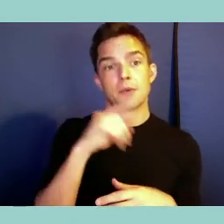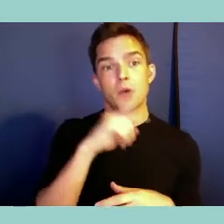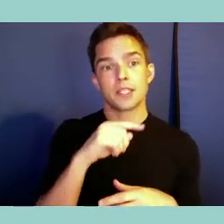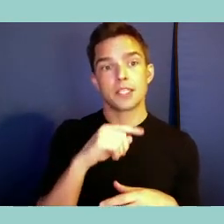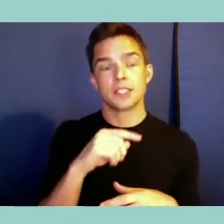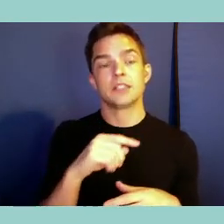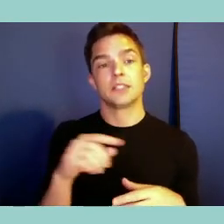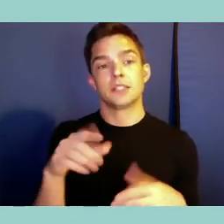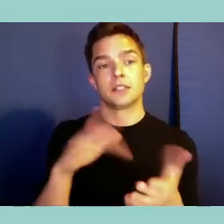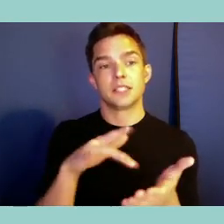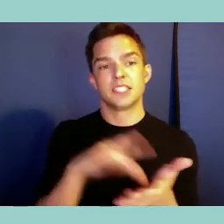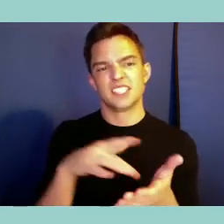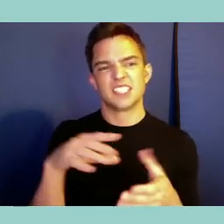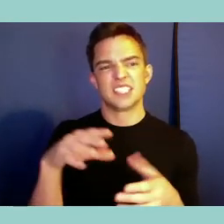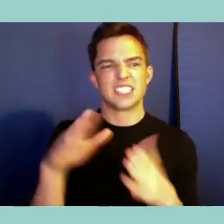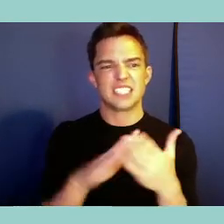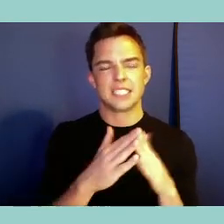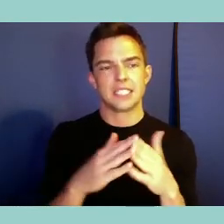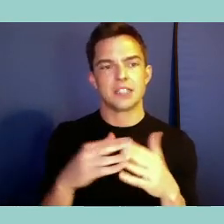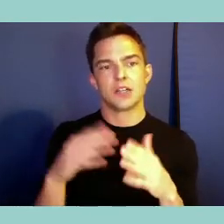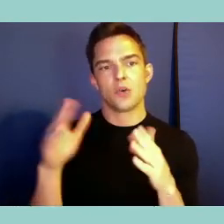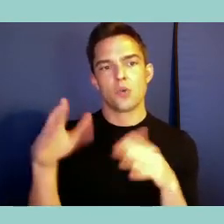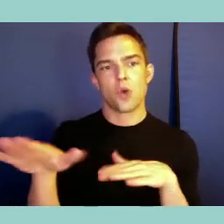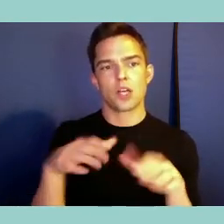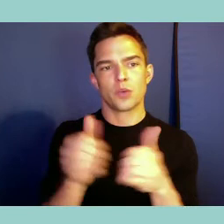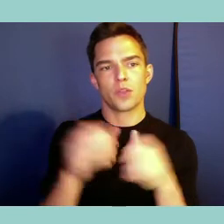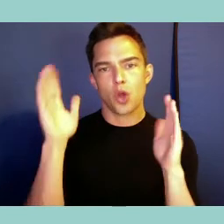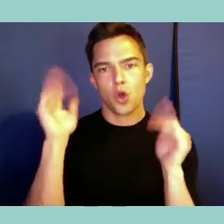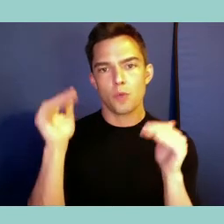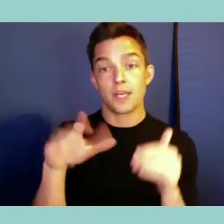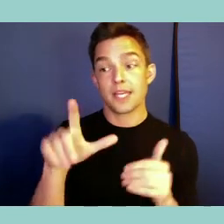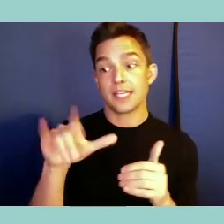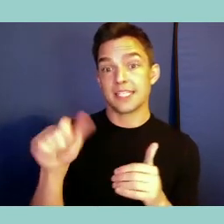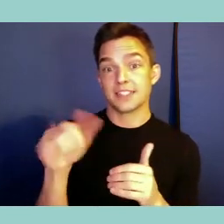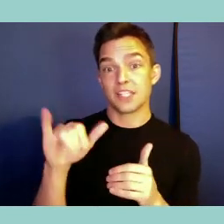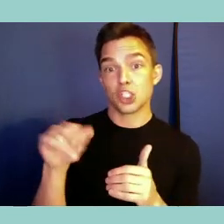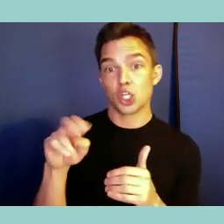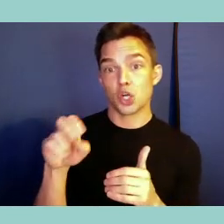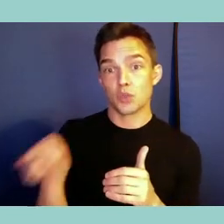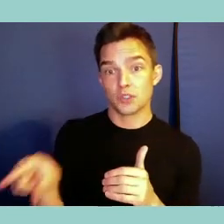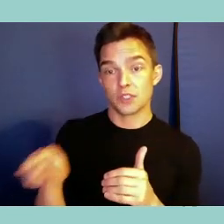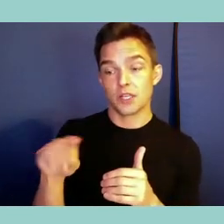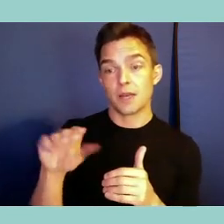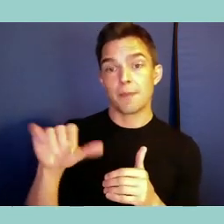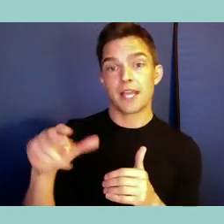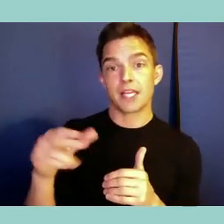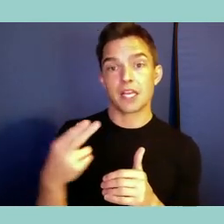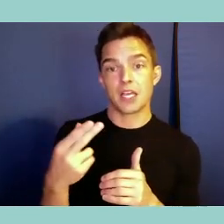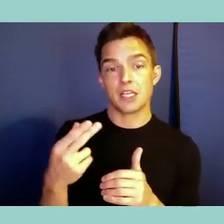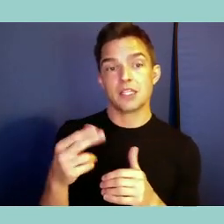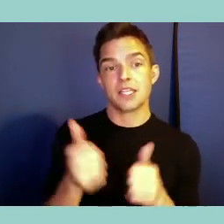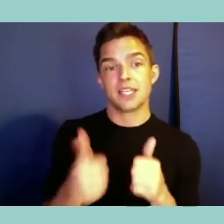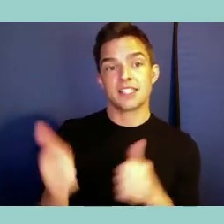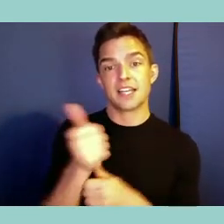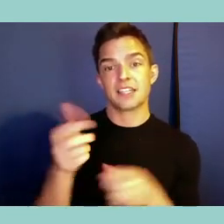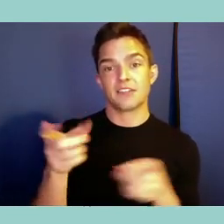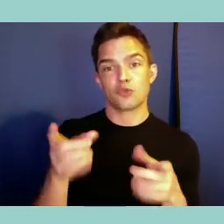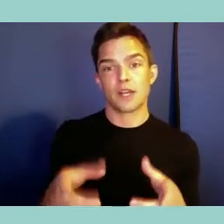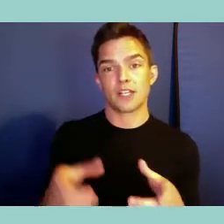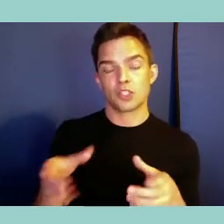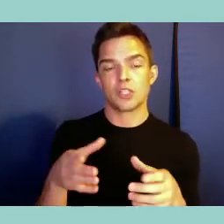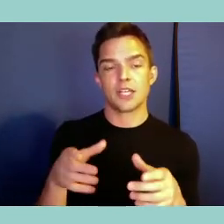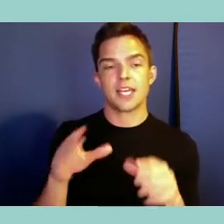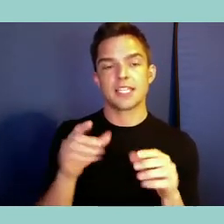City Congregations Allied for Hope, and joining us now with more information is Lisa Jones, MICA's executive director and